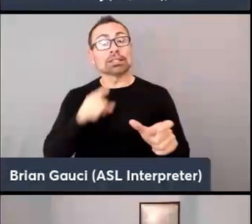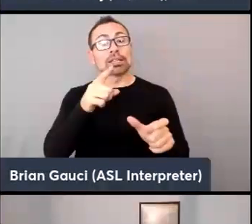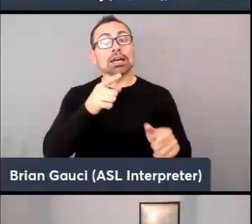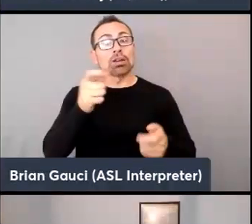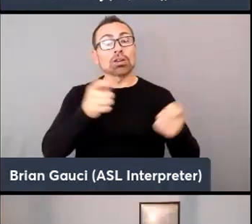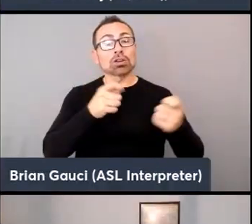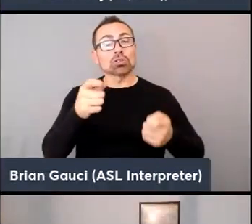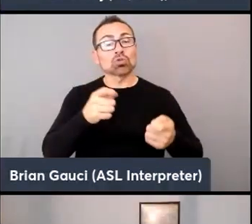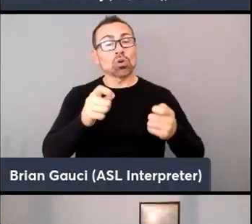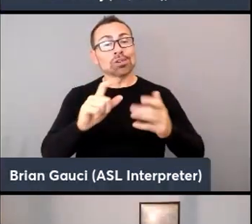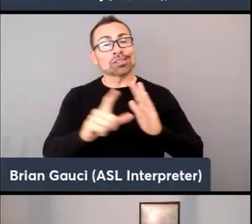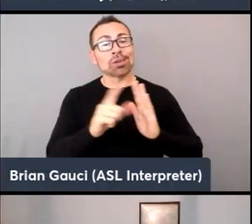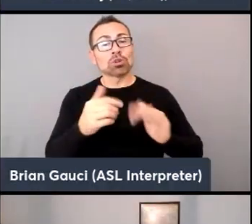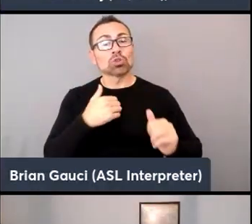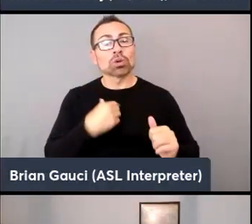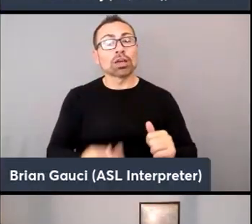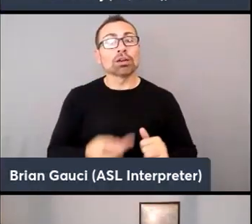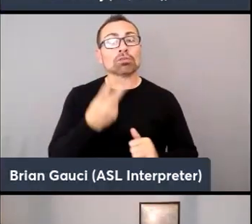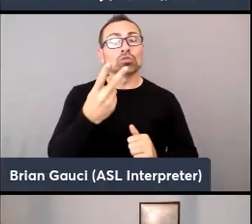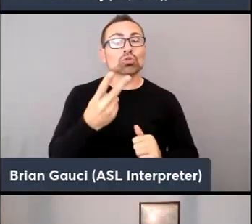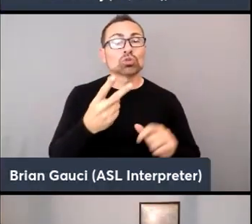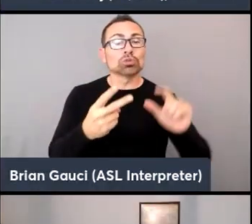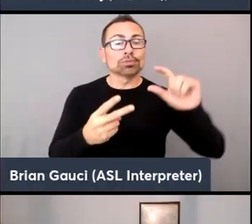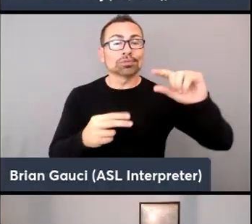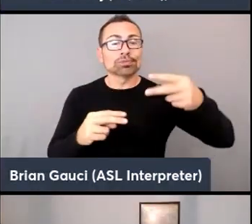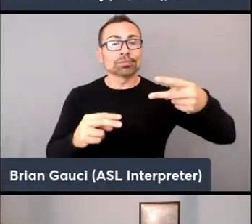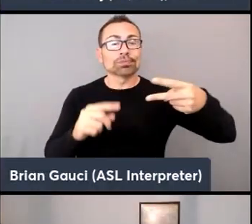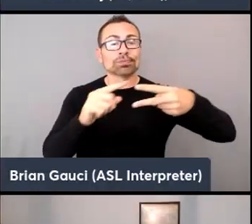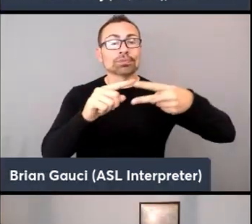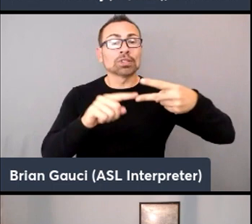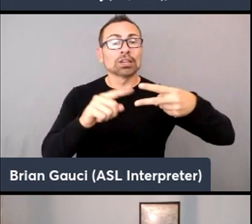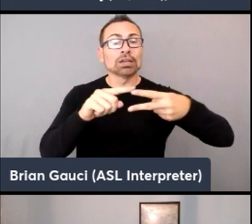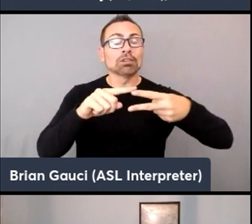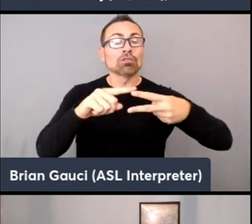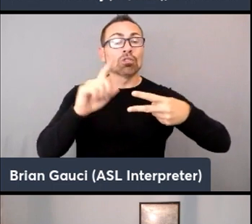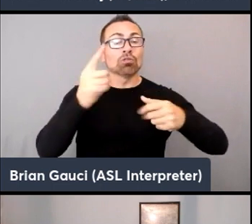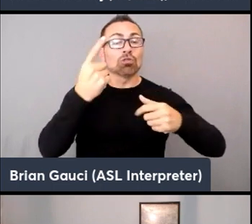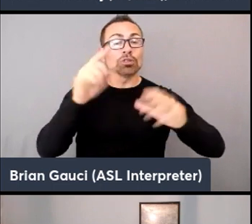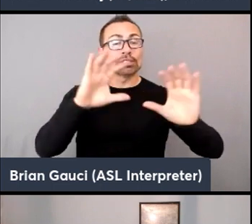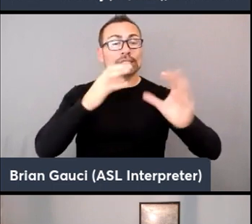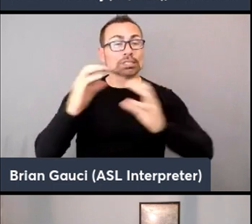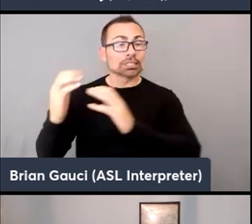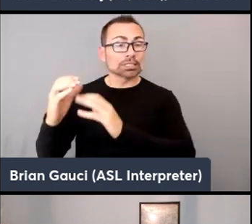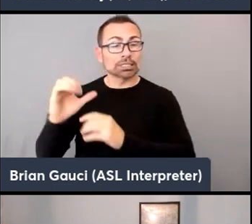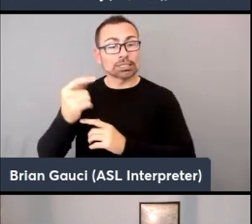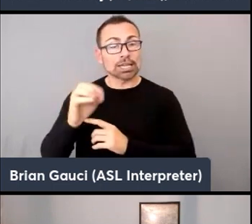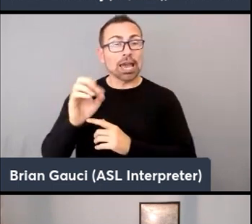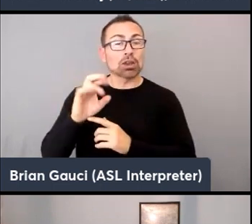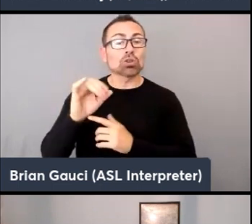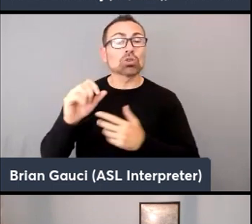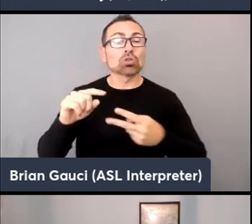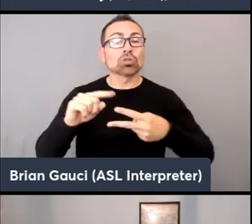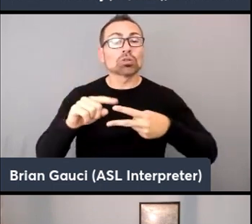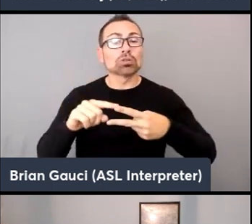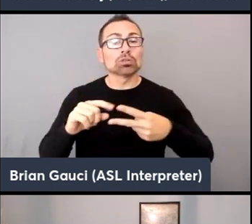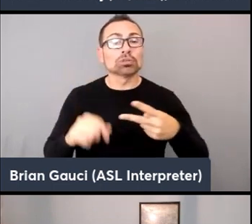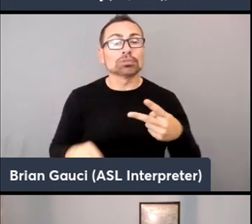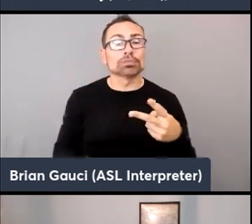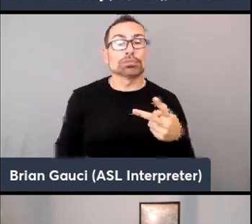new pages. First one being categories. So let's quickly take a look at what categories have we mapped our controls